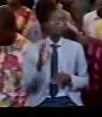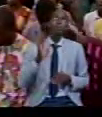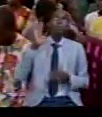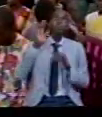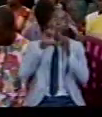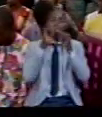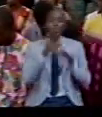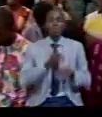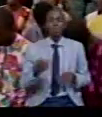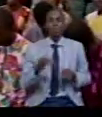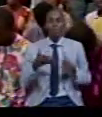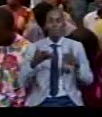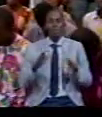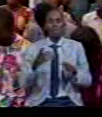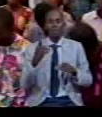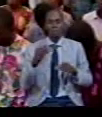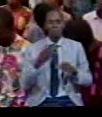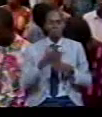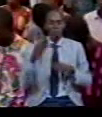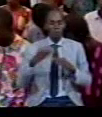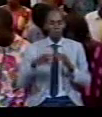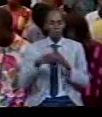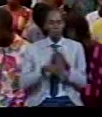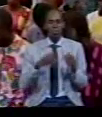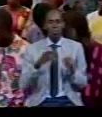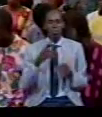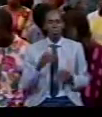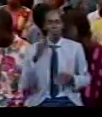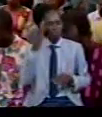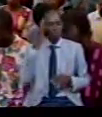let the completeness of the experience.